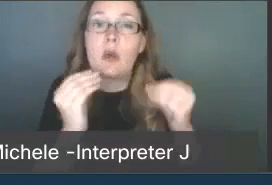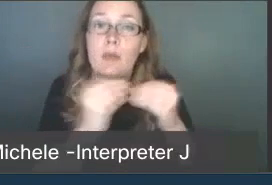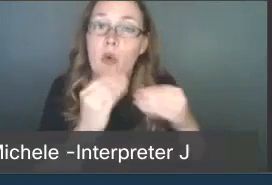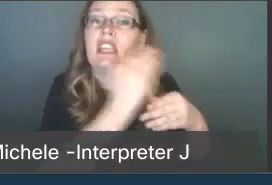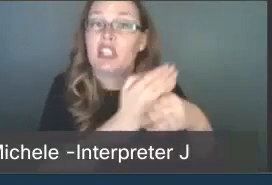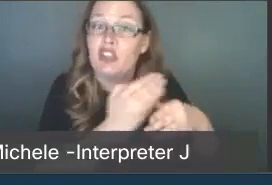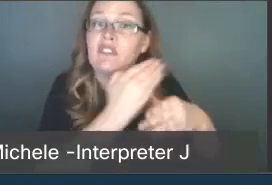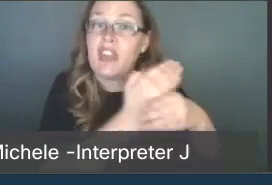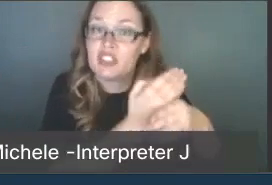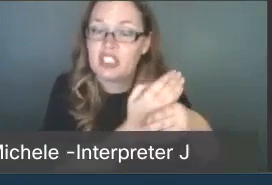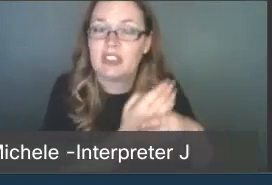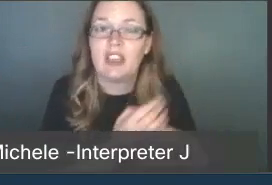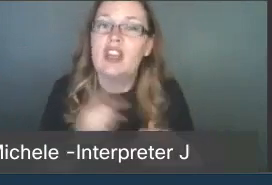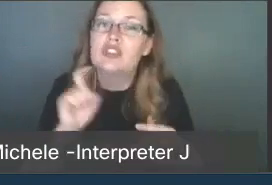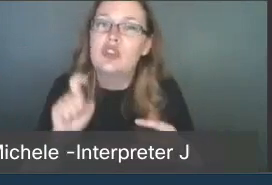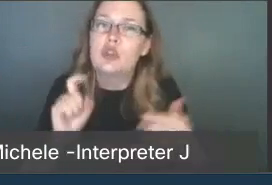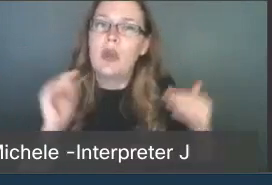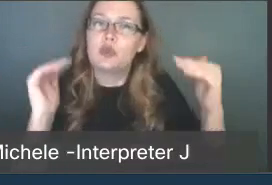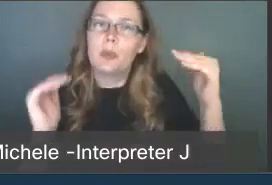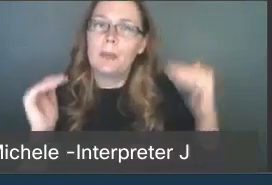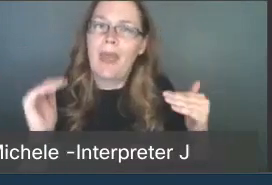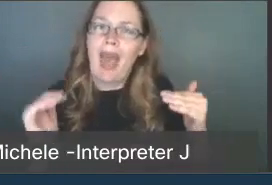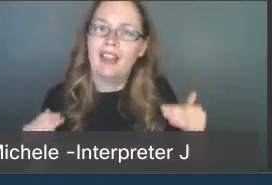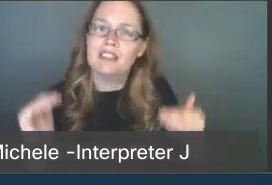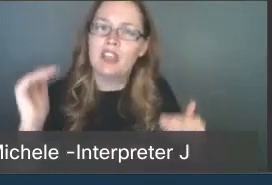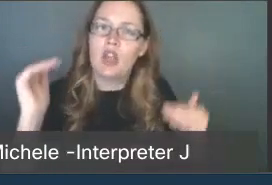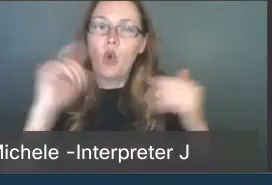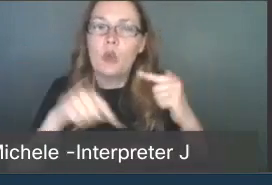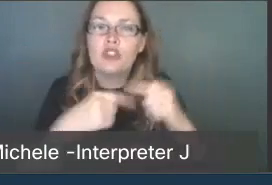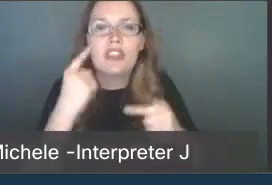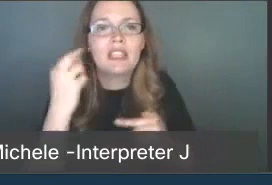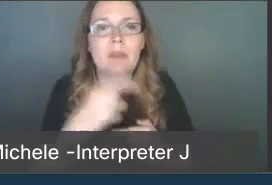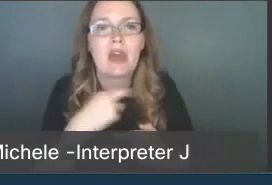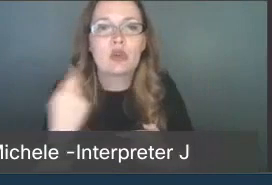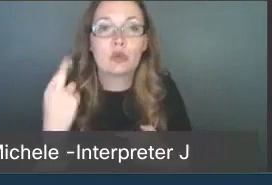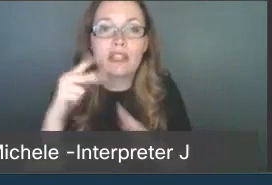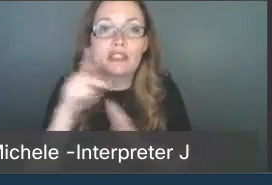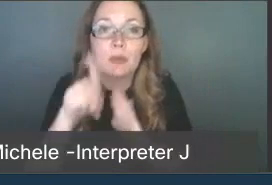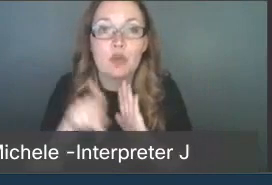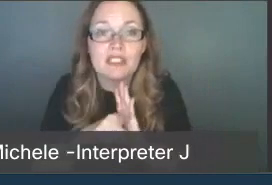So there's a balance that needs to be achieved when we're thinking about the risk principle in the context of